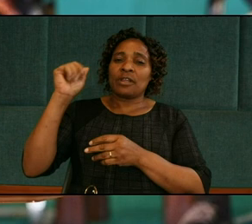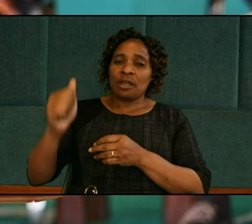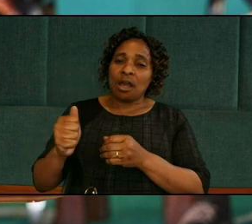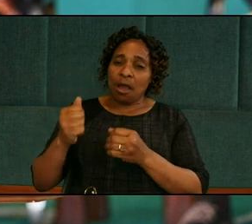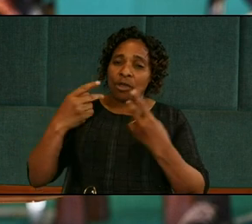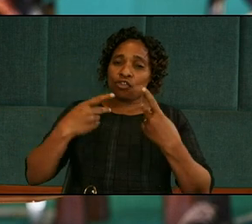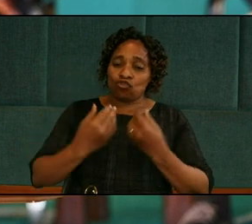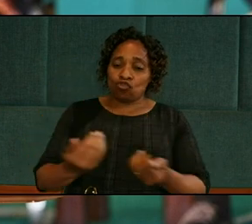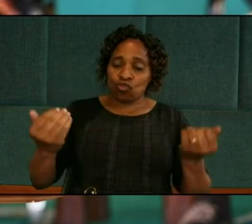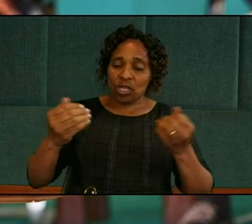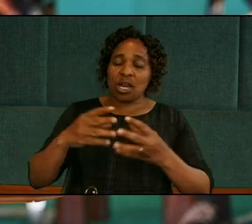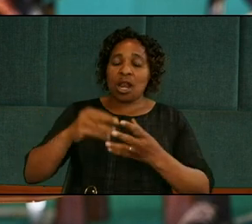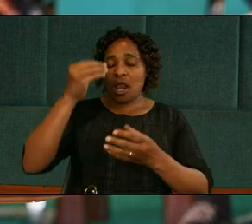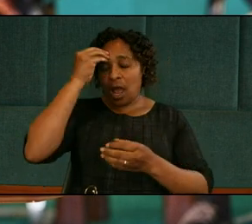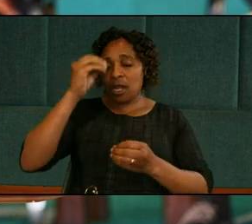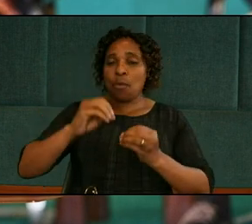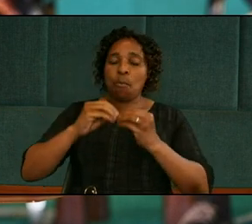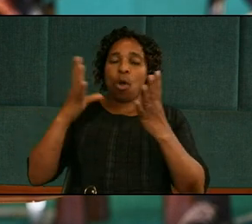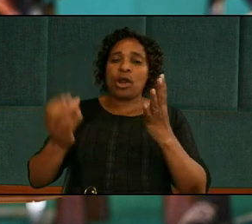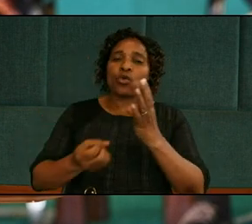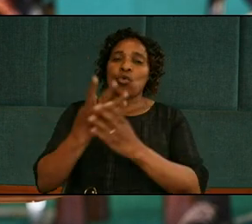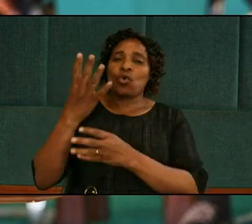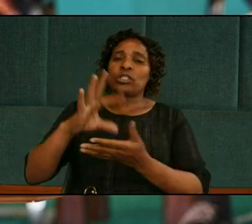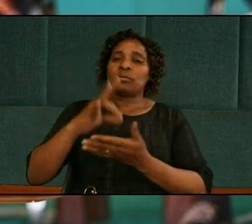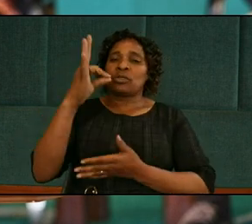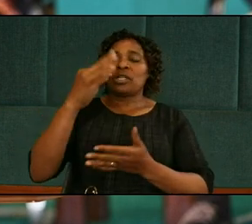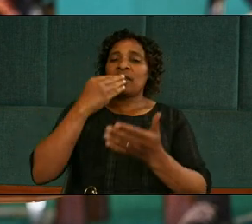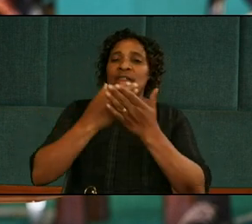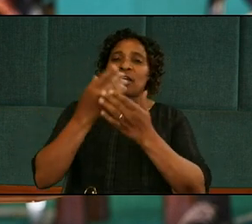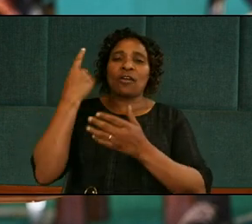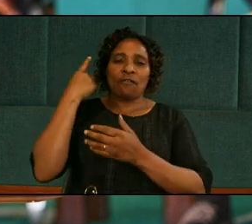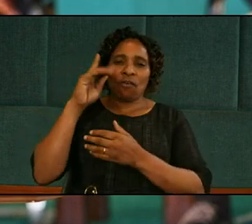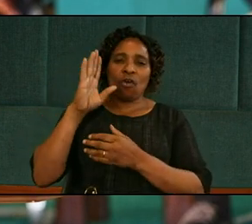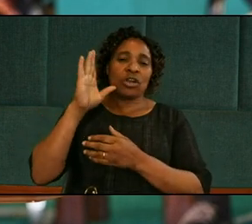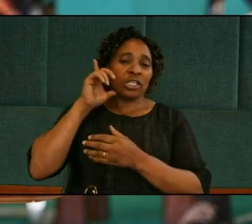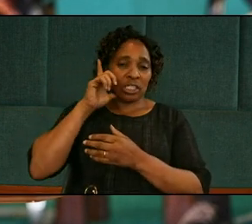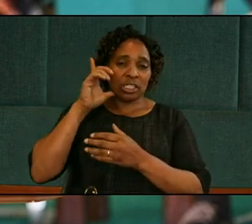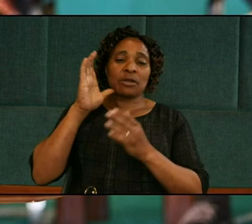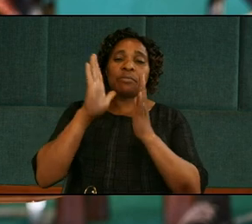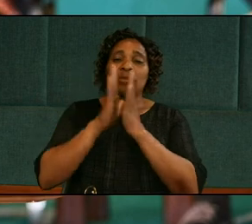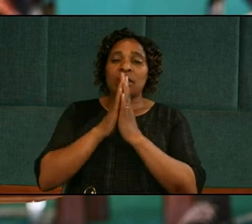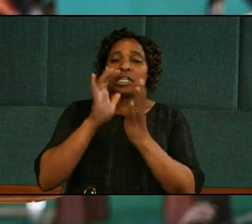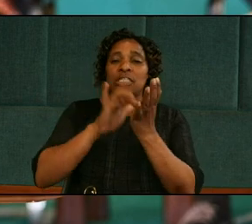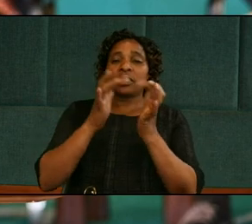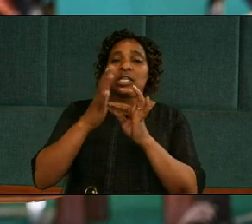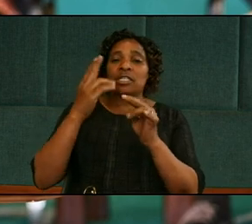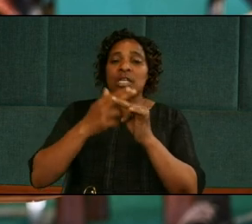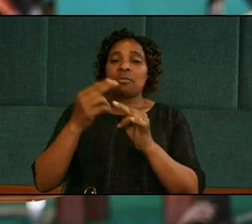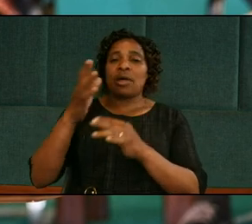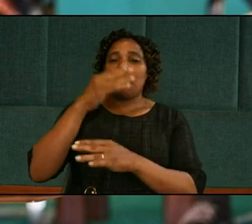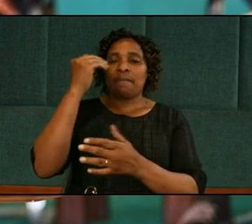about you more and grow spiritually. Thank you for listening. This is our prayer in Jesus' name. Amen.